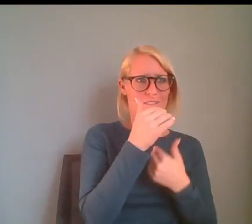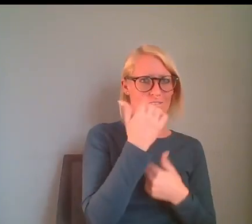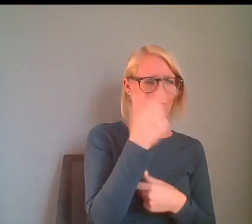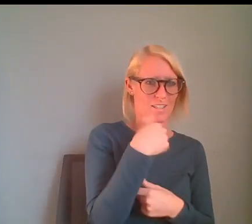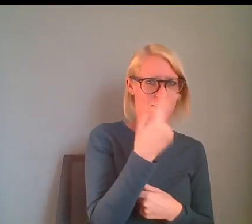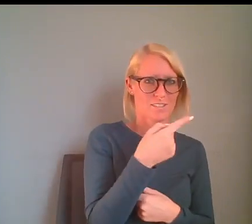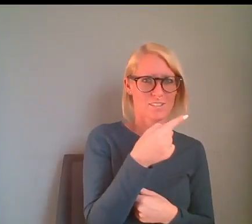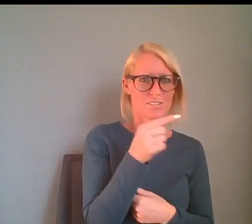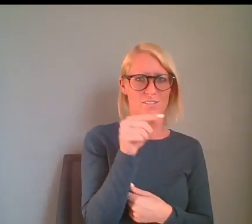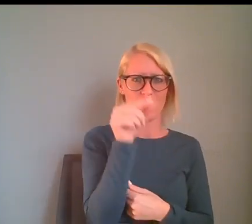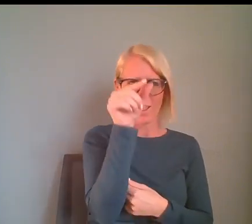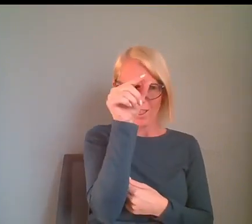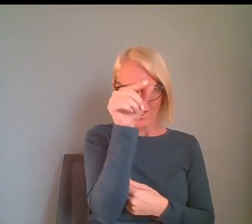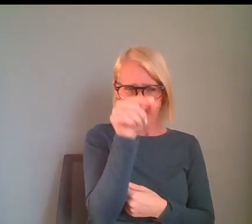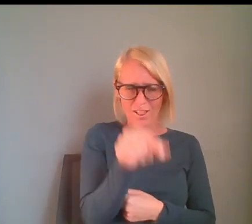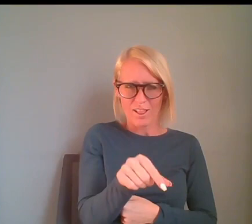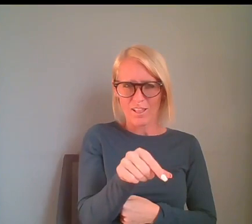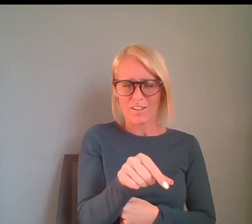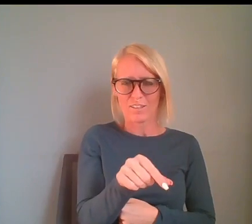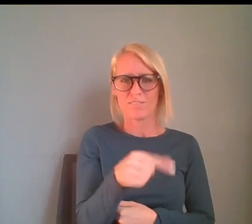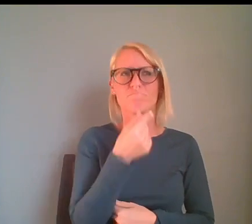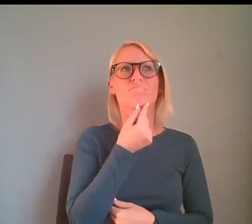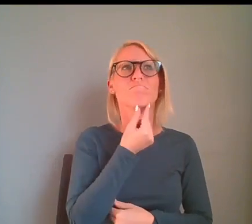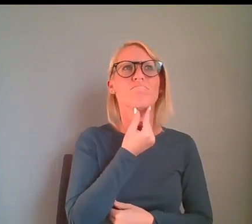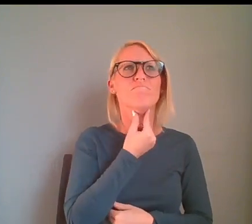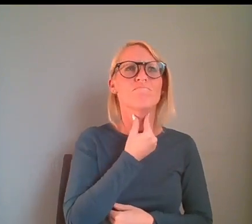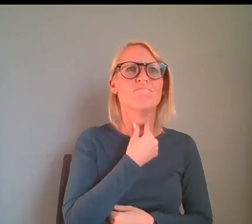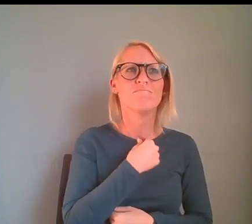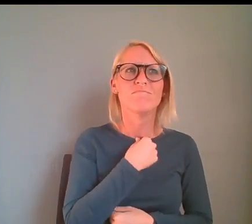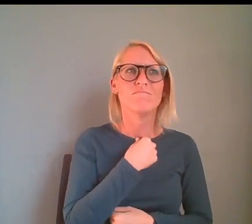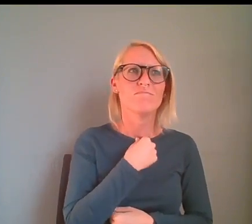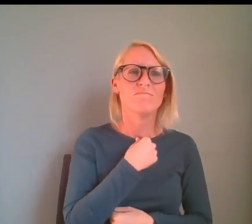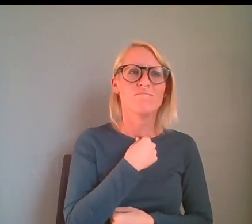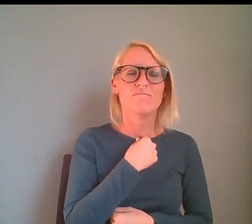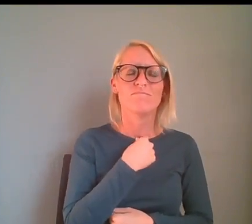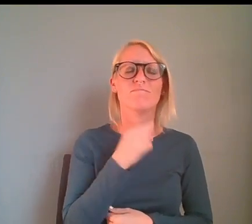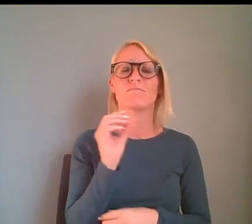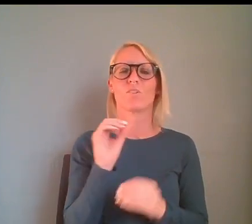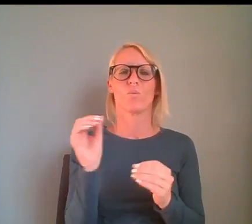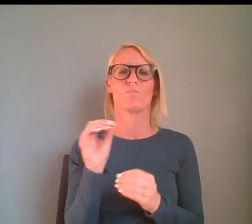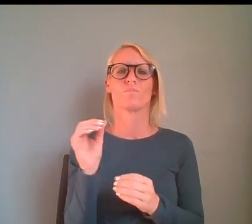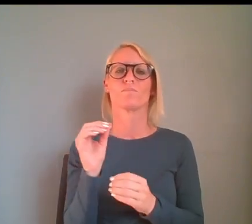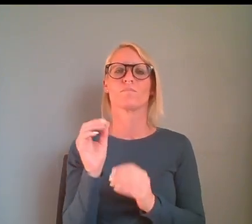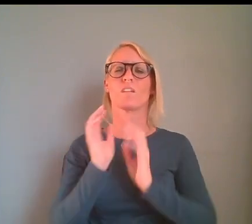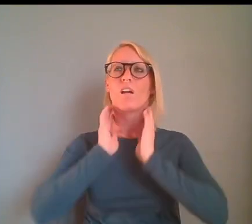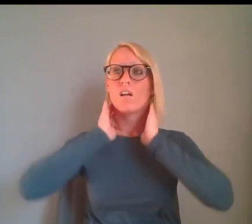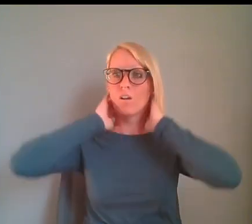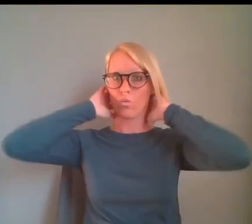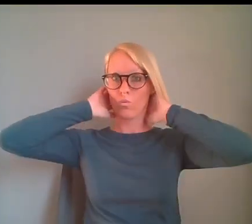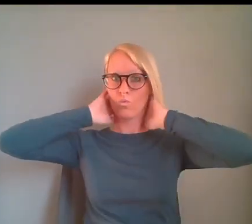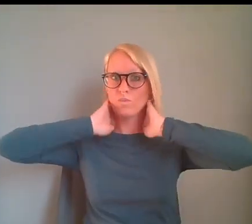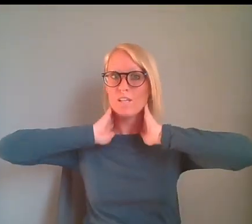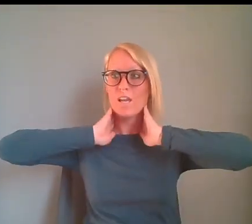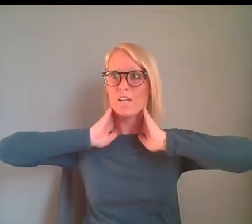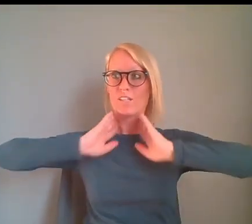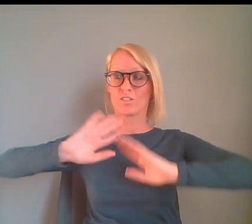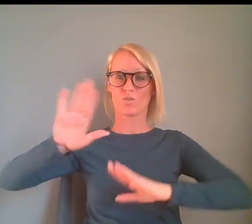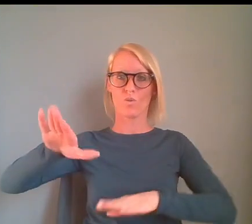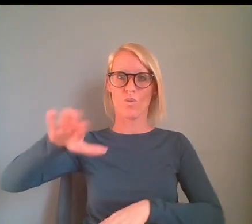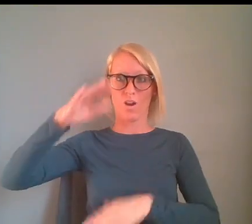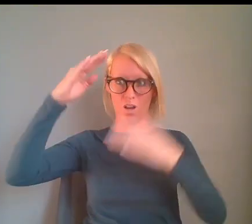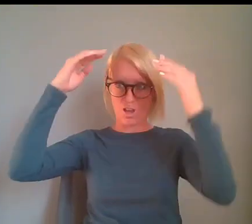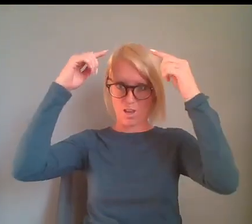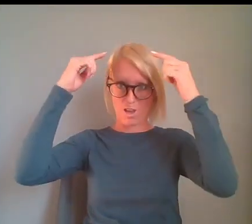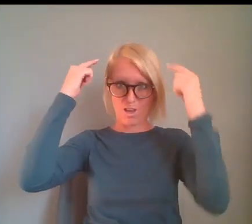was probably just the size of your windpipe. So make your neck something that you really could hold up. Your head weighs 10